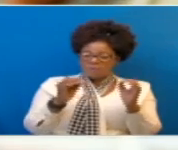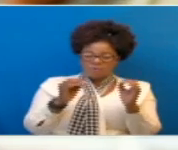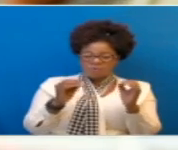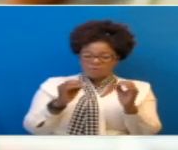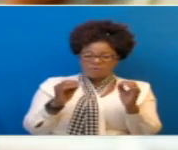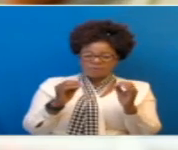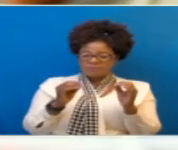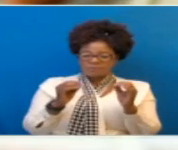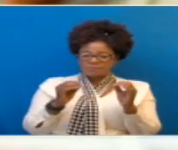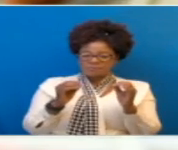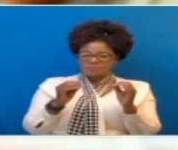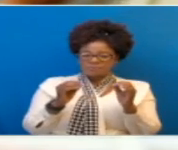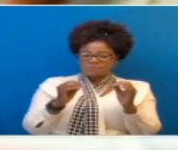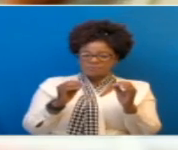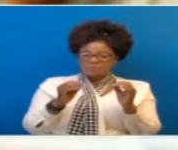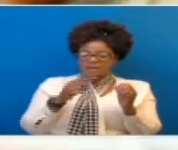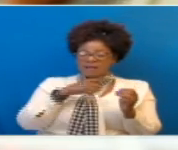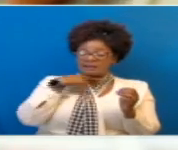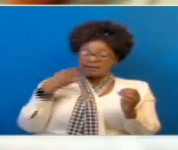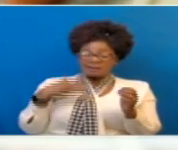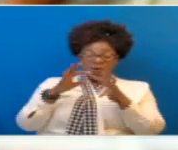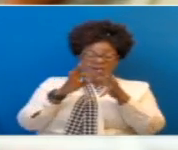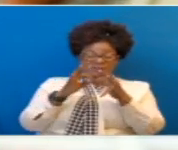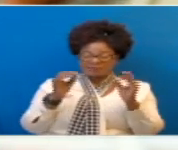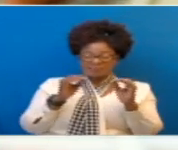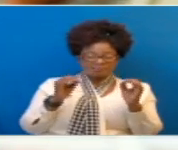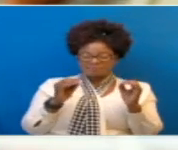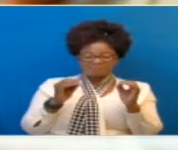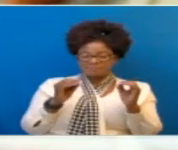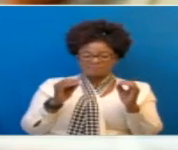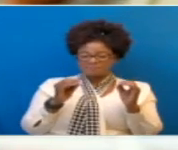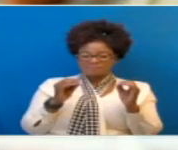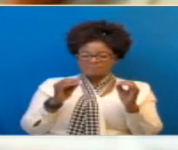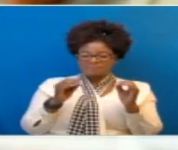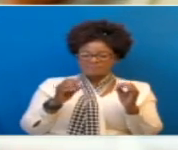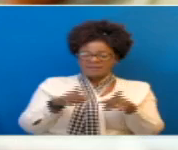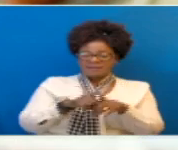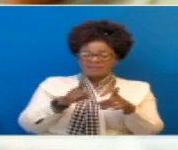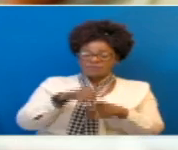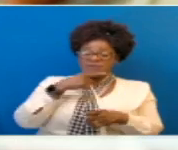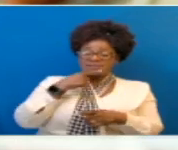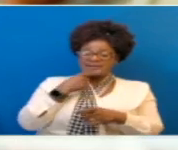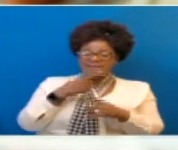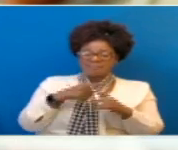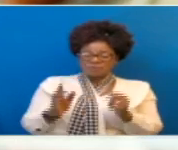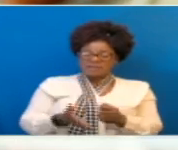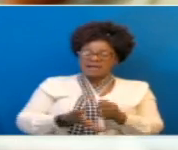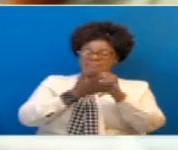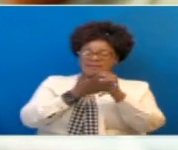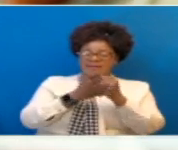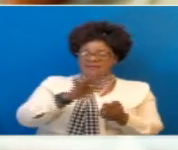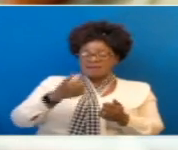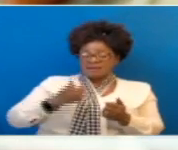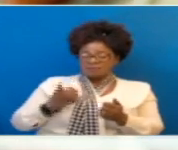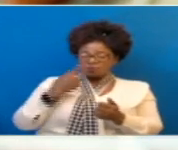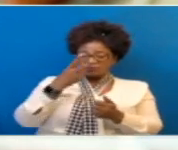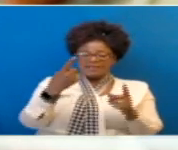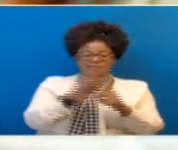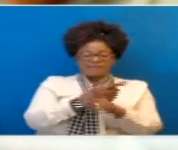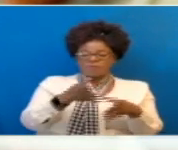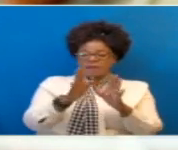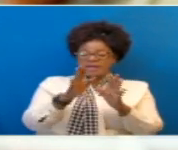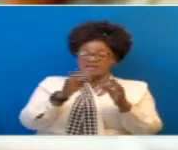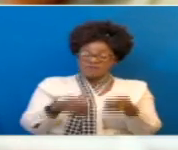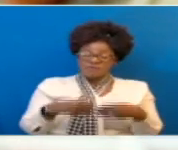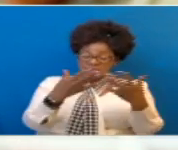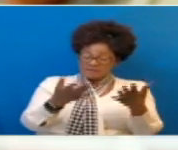not killing our culture as they said it, but I was helping them to see another different way, that if you give